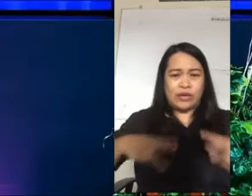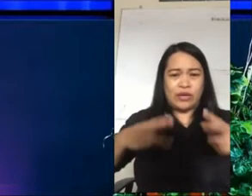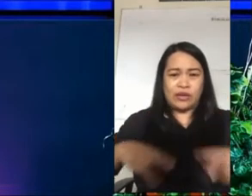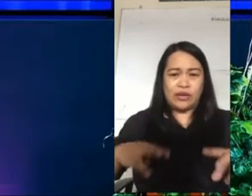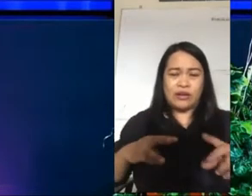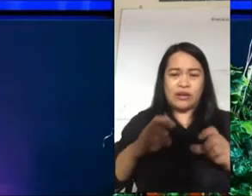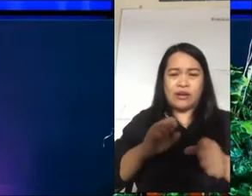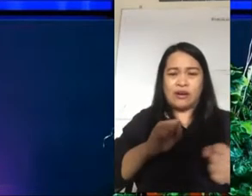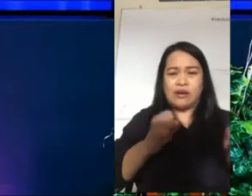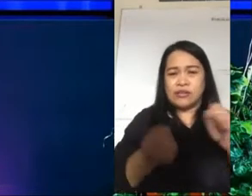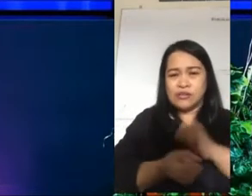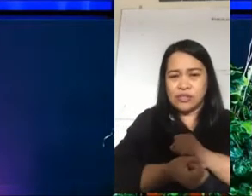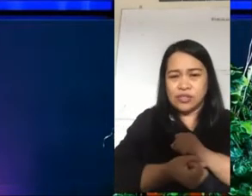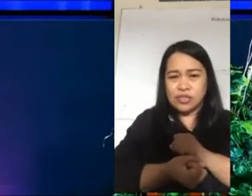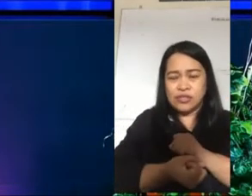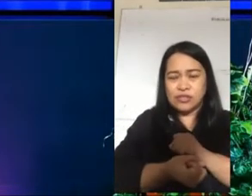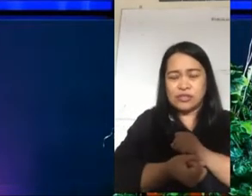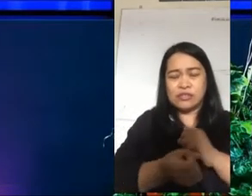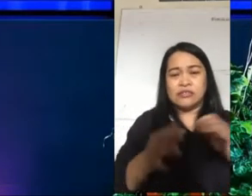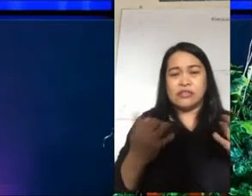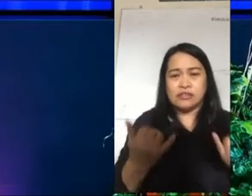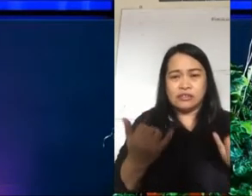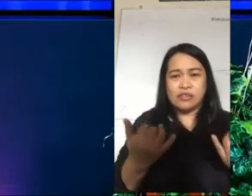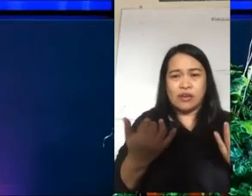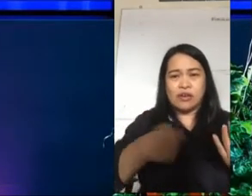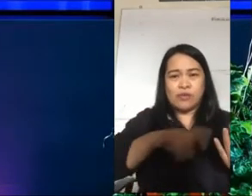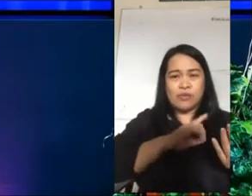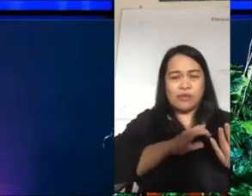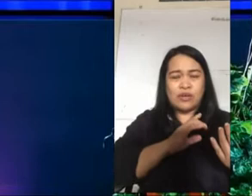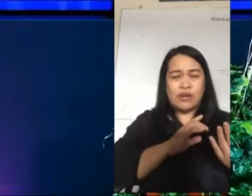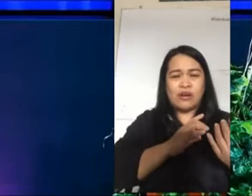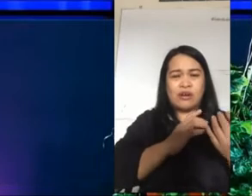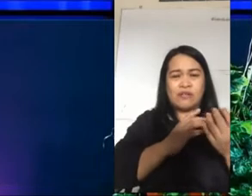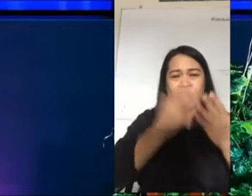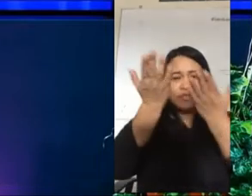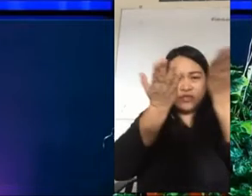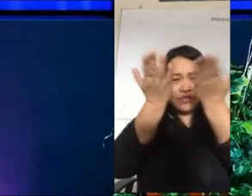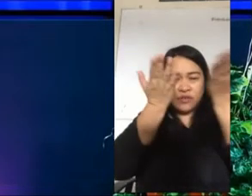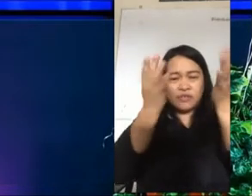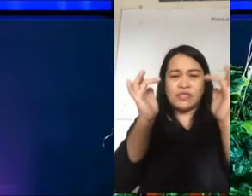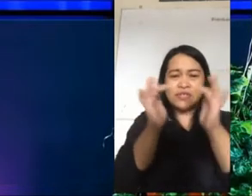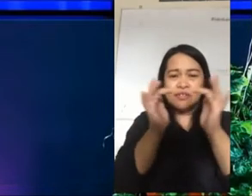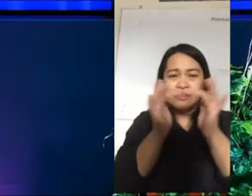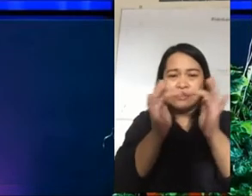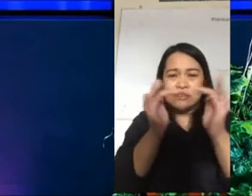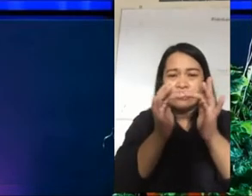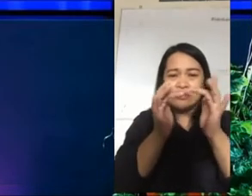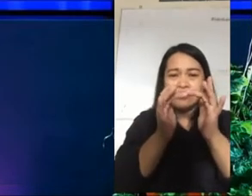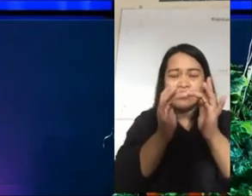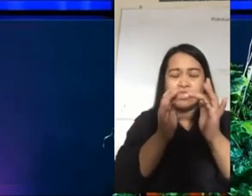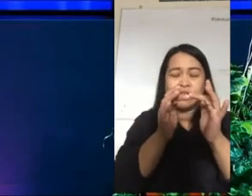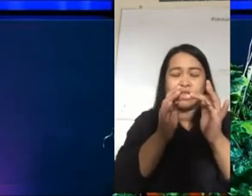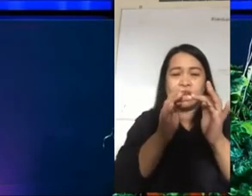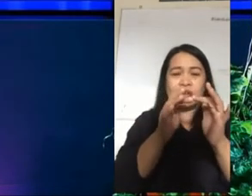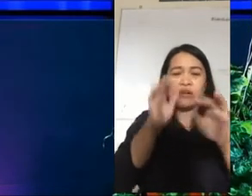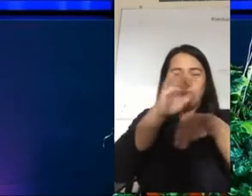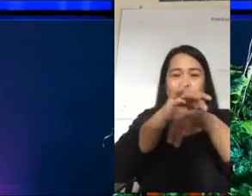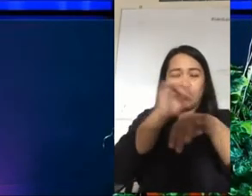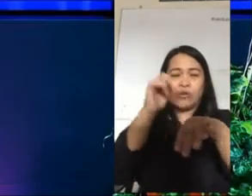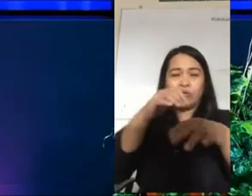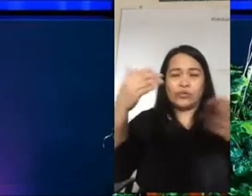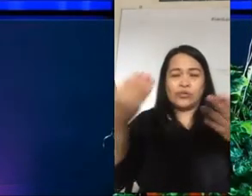having a service, a fellowship online that we now call the new normal. The way we are living right